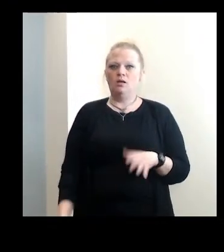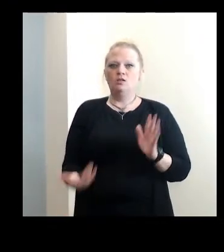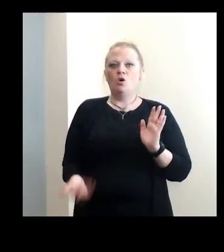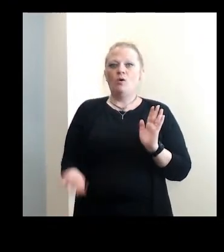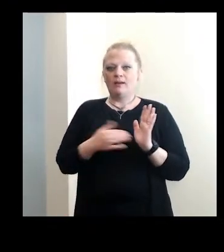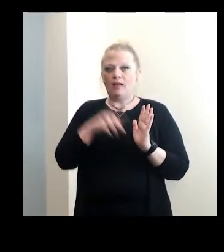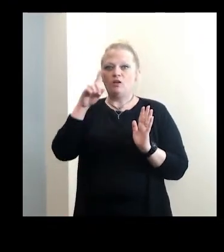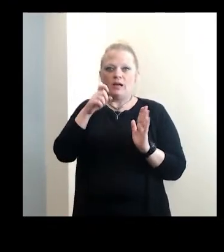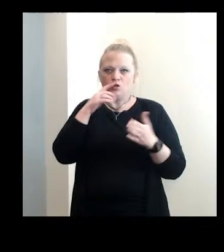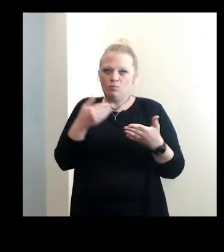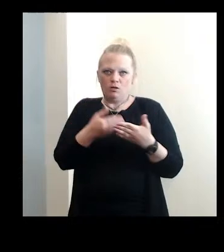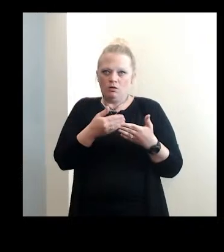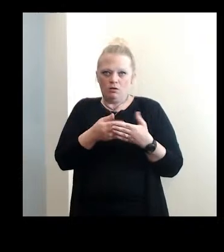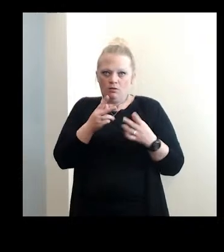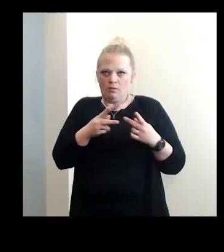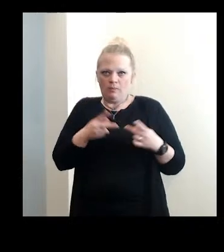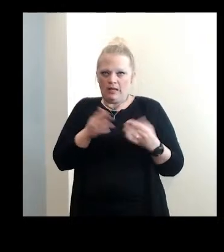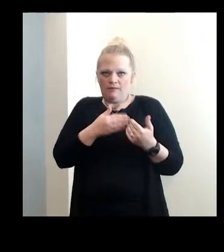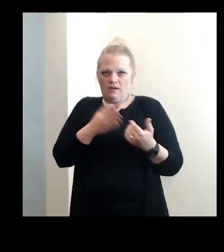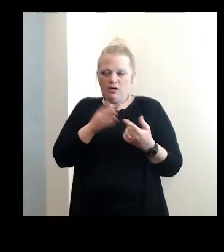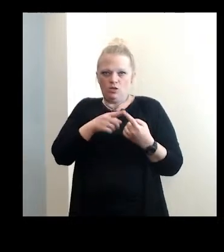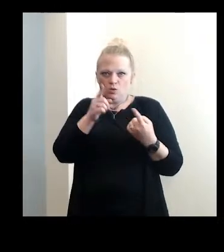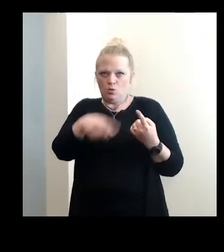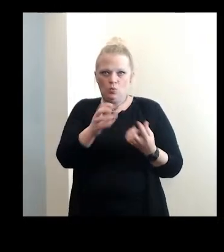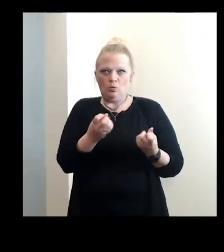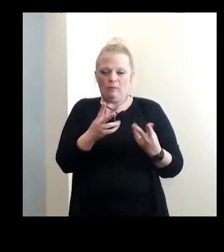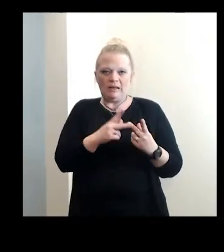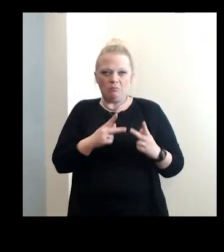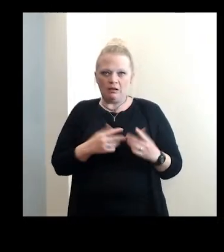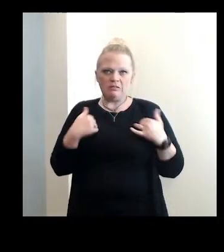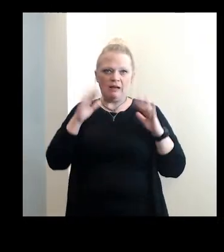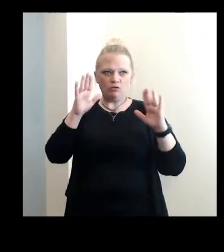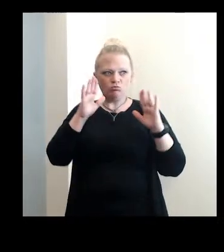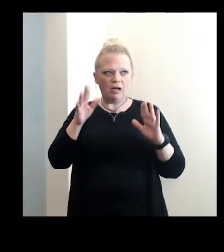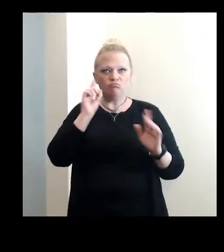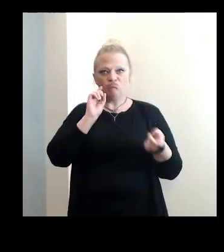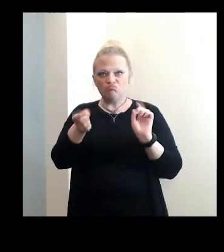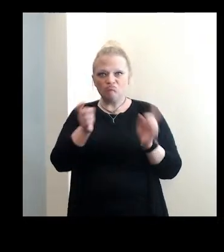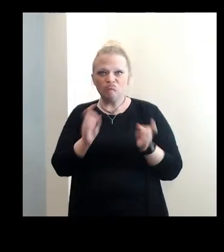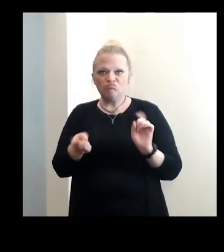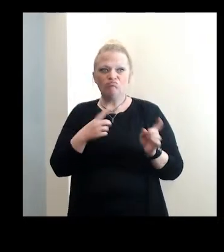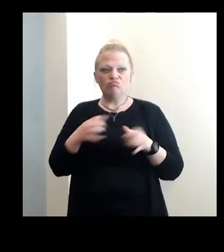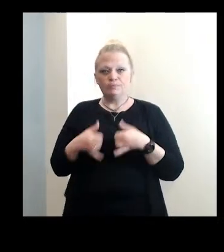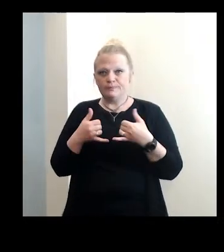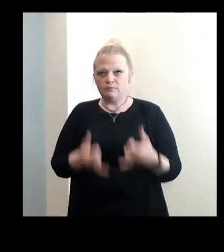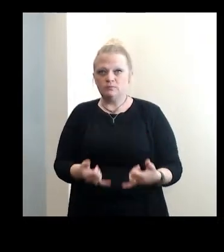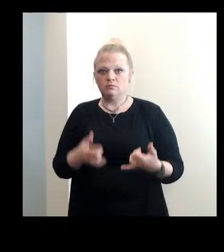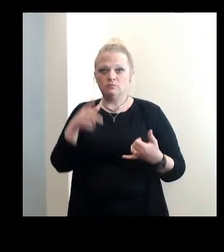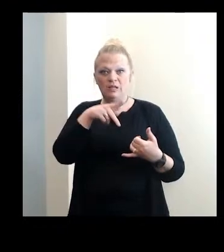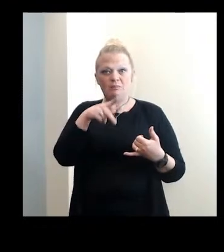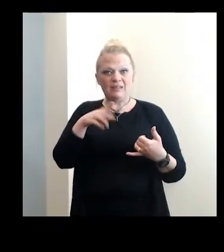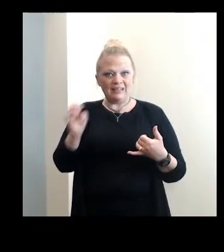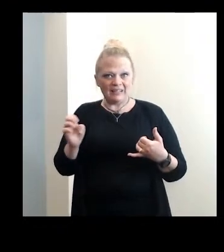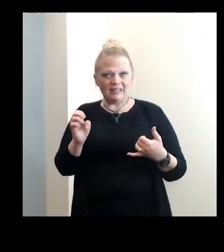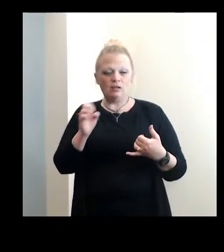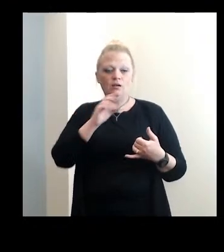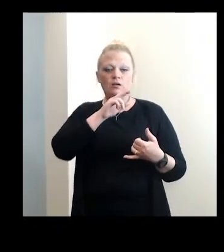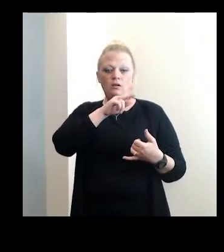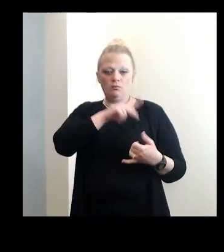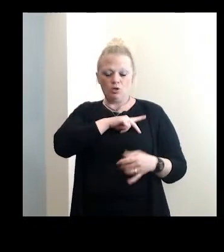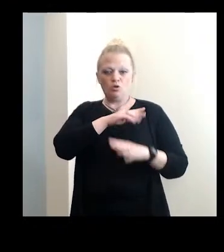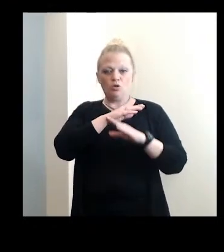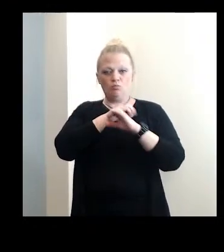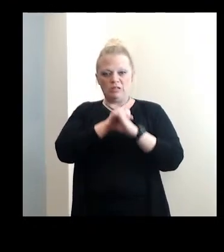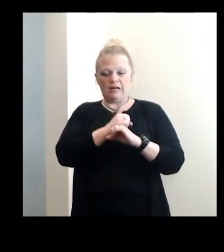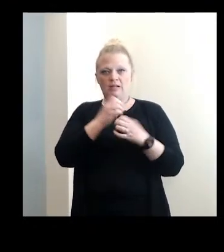place that is close and convenient to you. Many of these places have some great giveaways, including PPE, personal protective